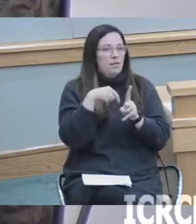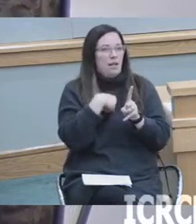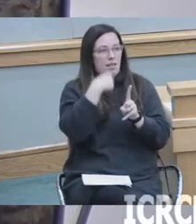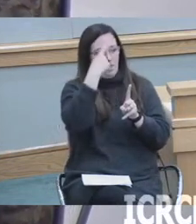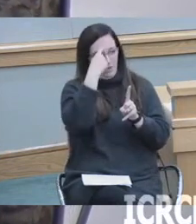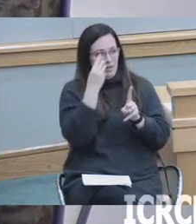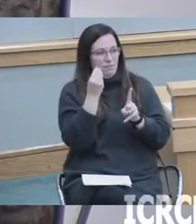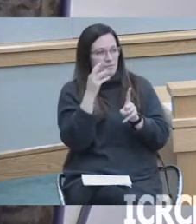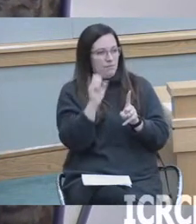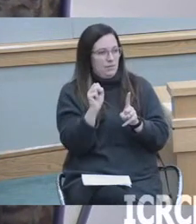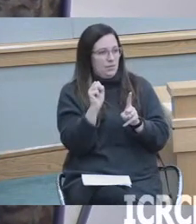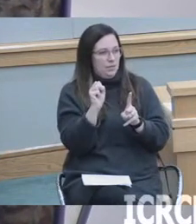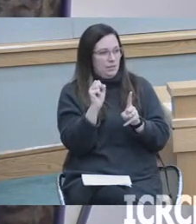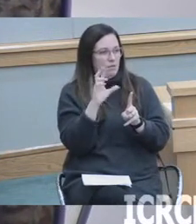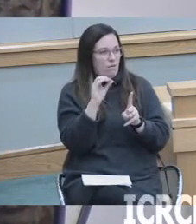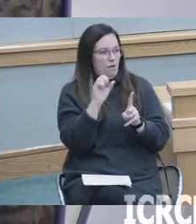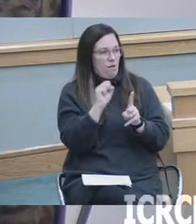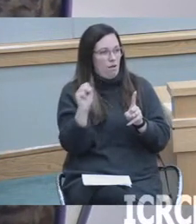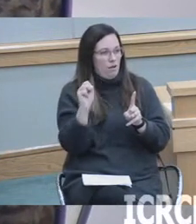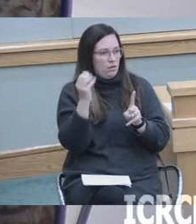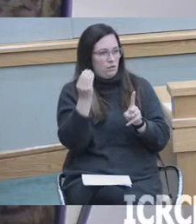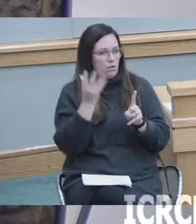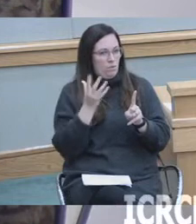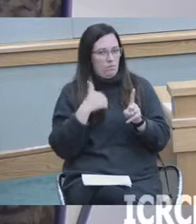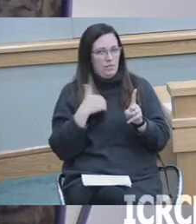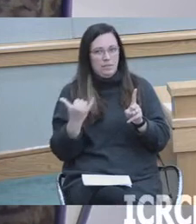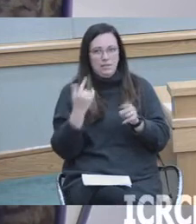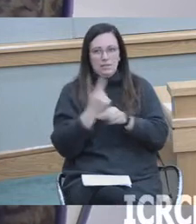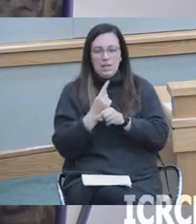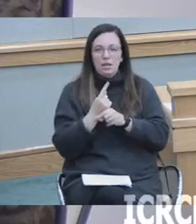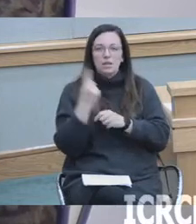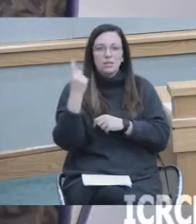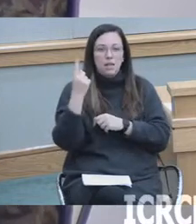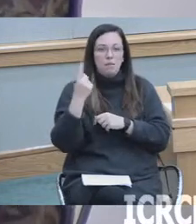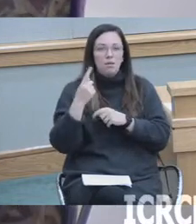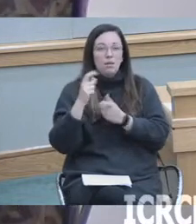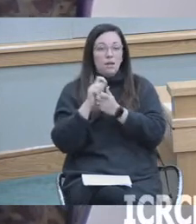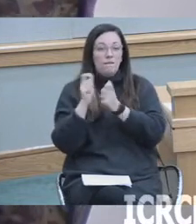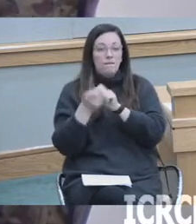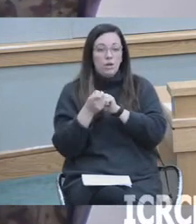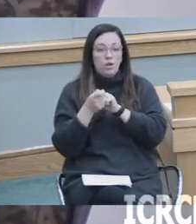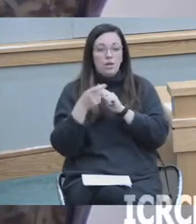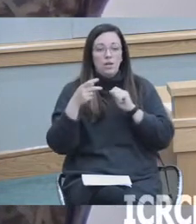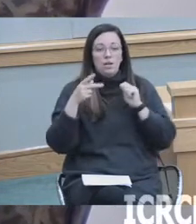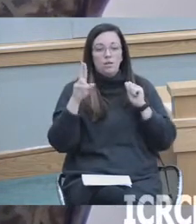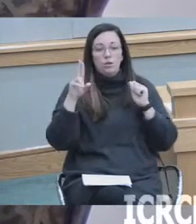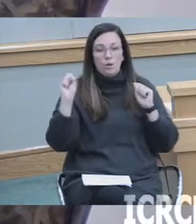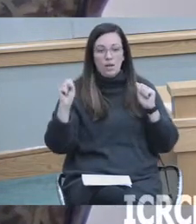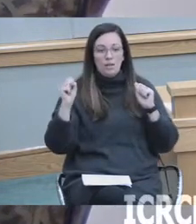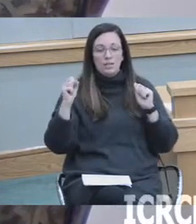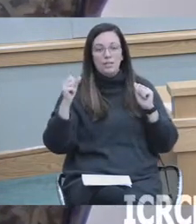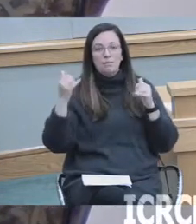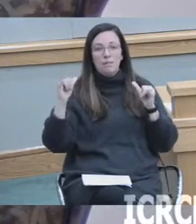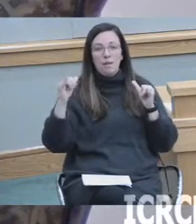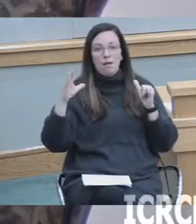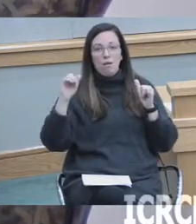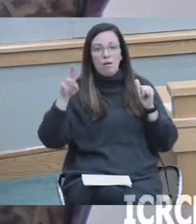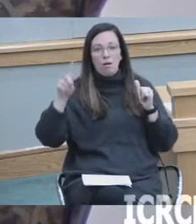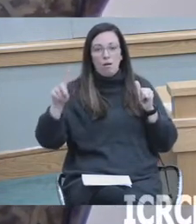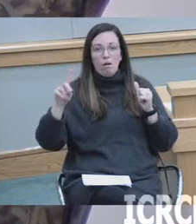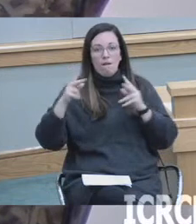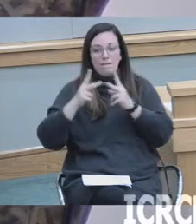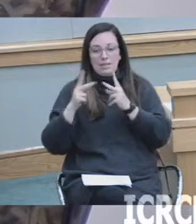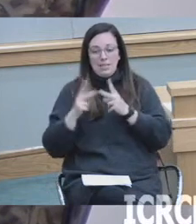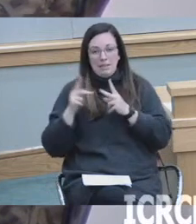Ross told me today that there's somebody converting the U.S. playing card facility